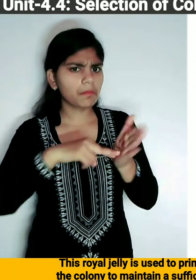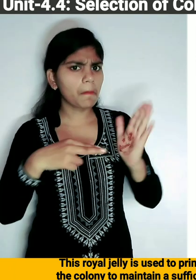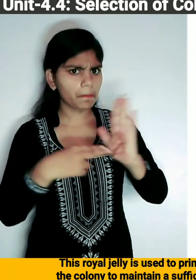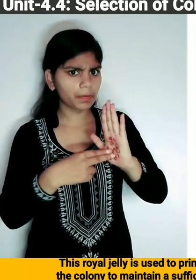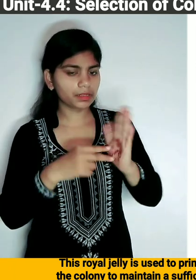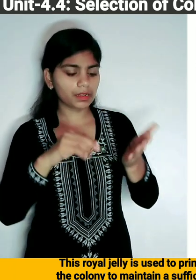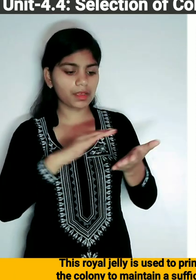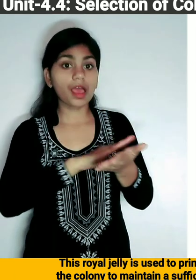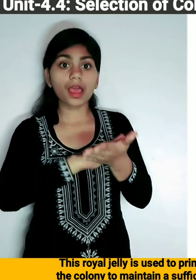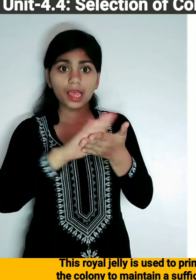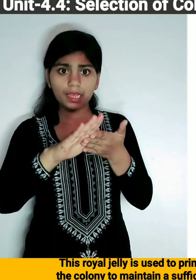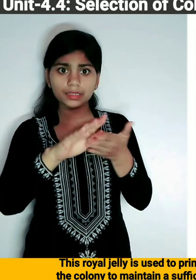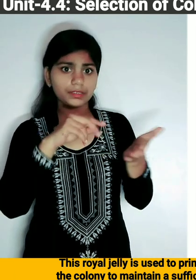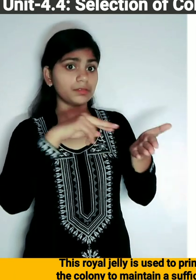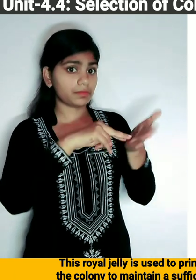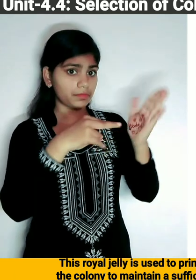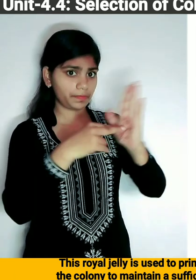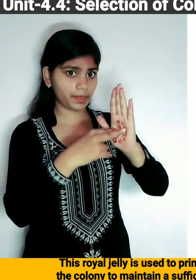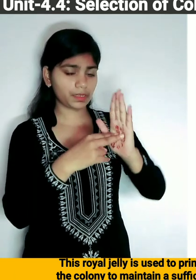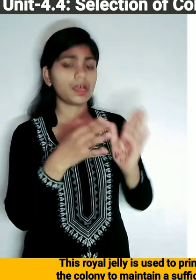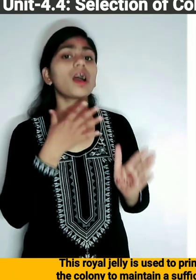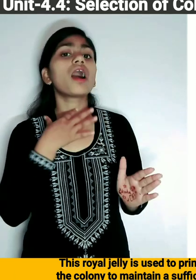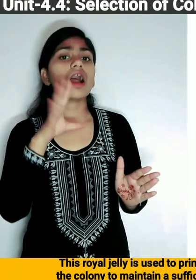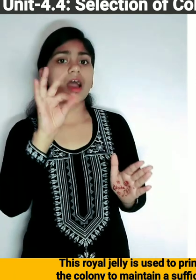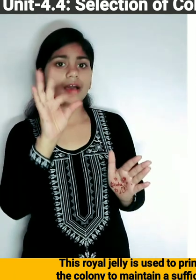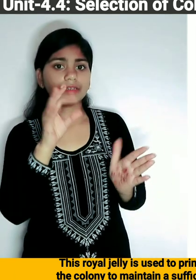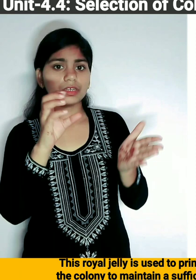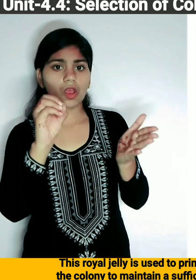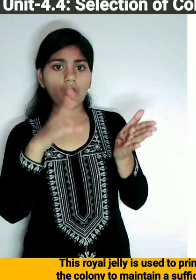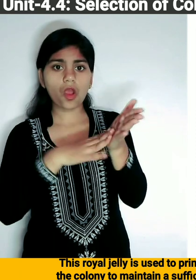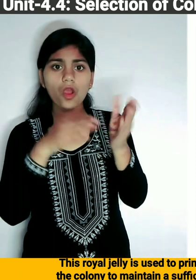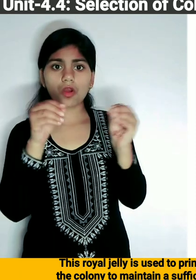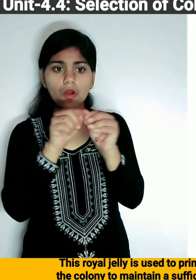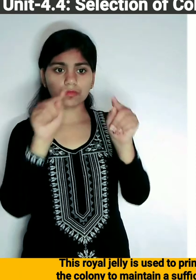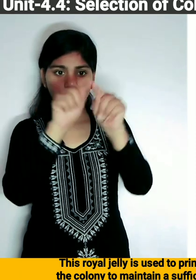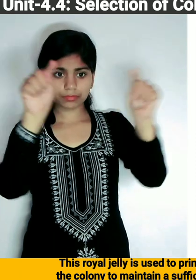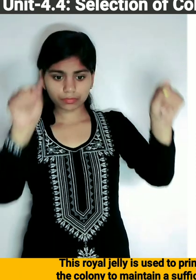HSSEYCPESH, where H means honeycomb,